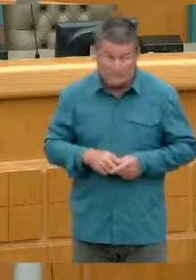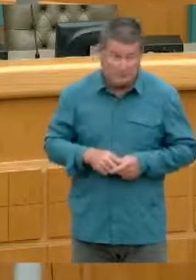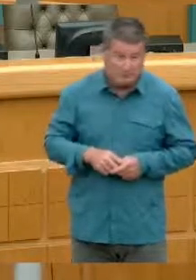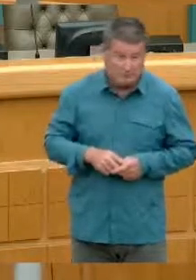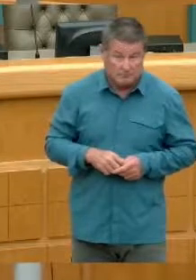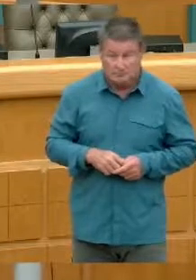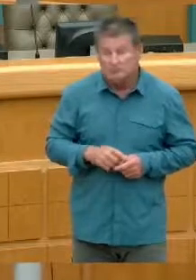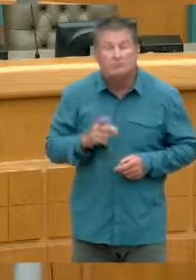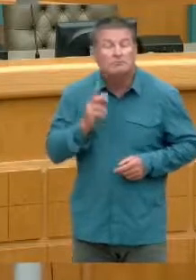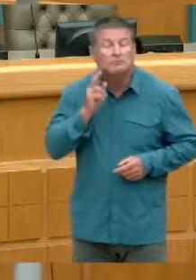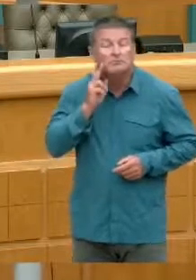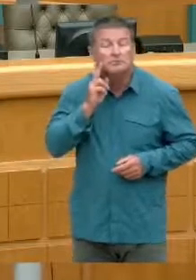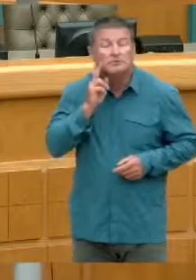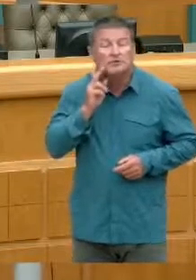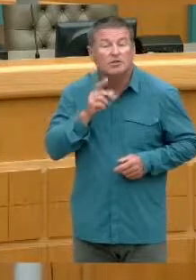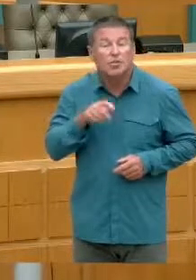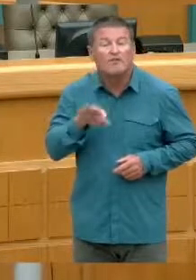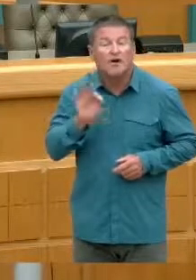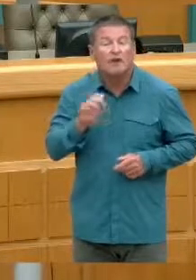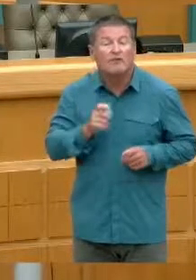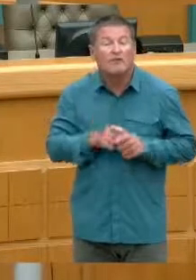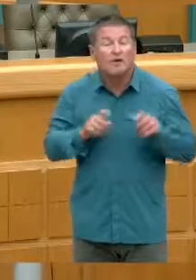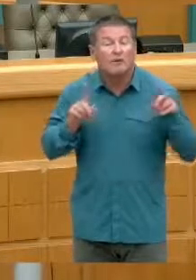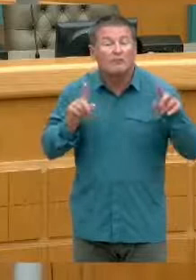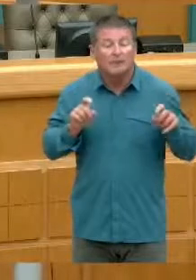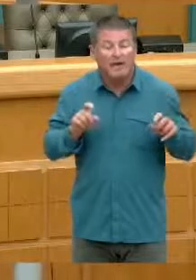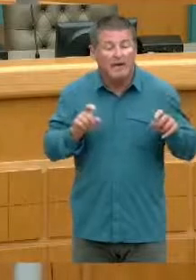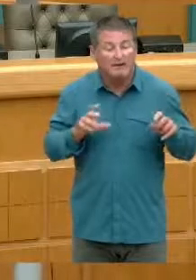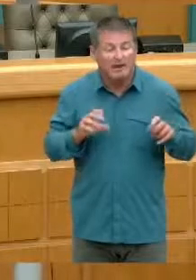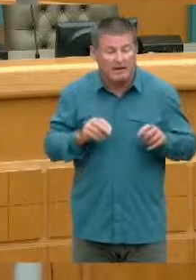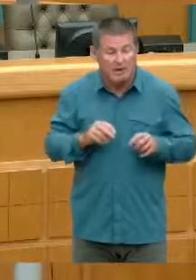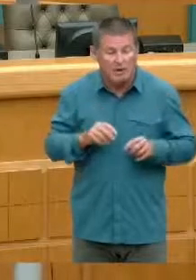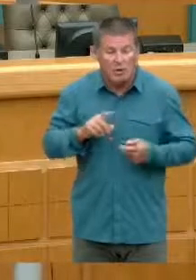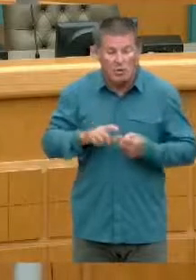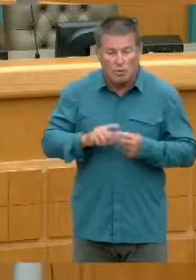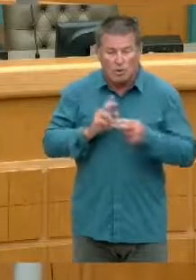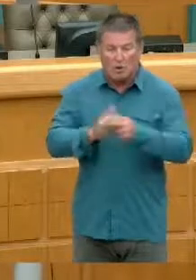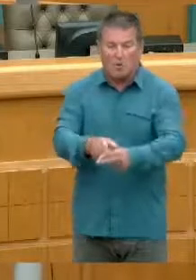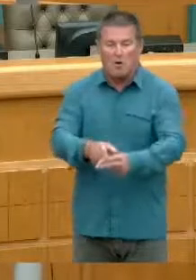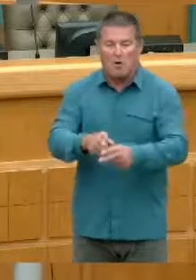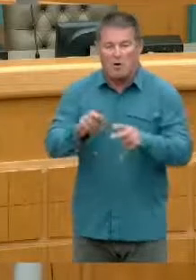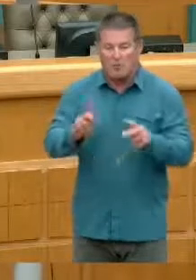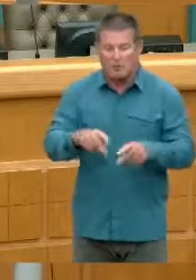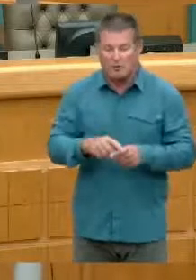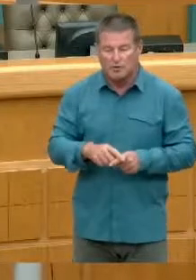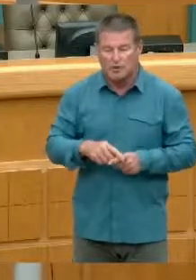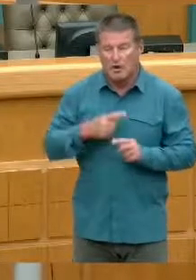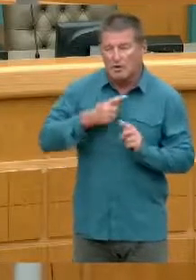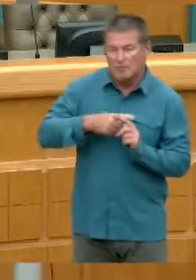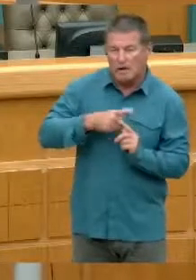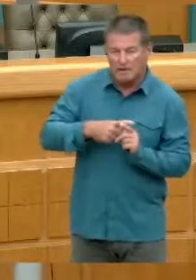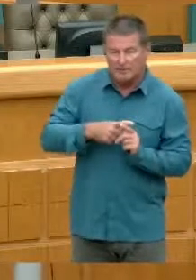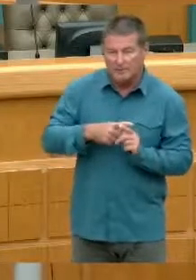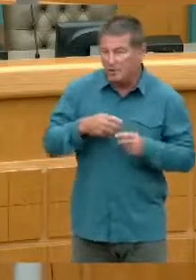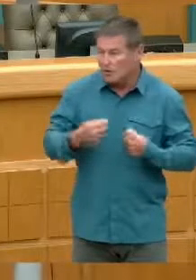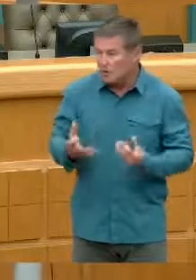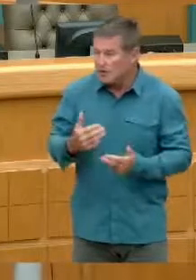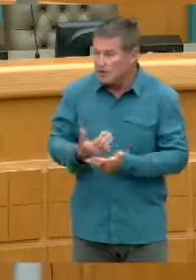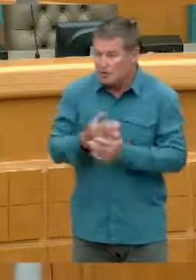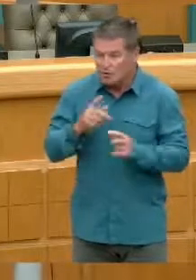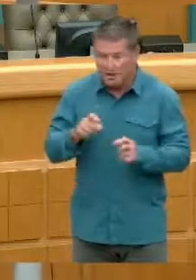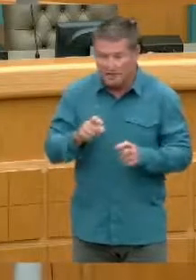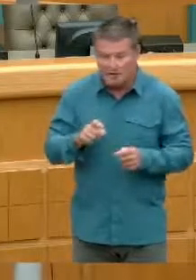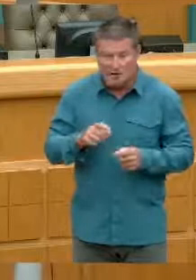the testing data and the meaning of each positive case is changing as we perform new tests,